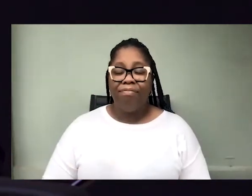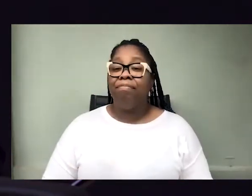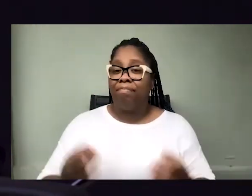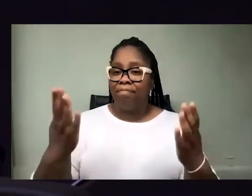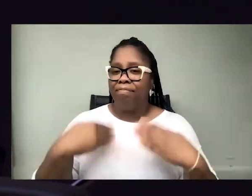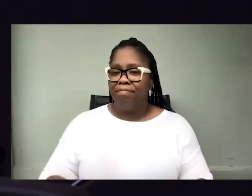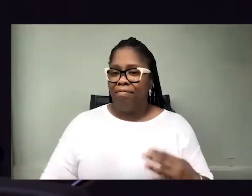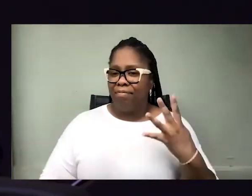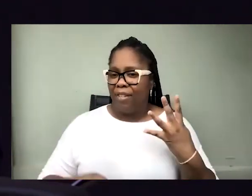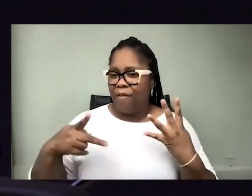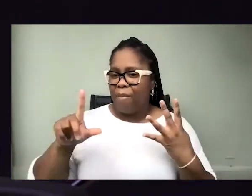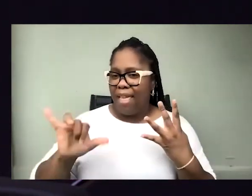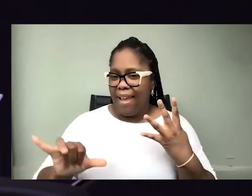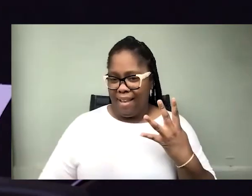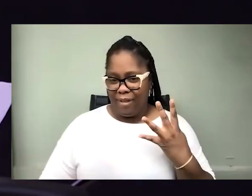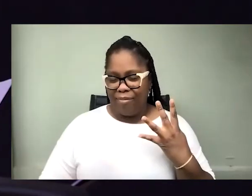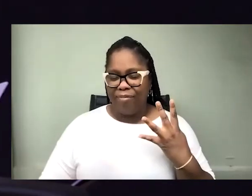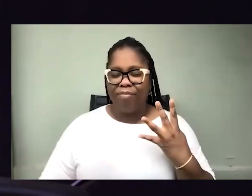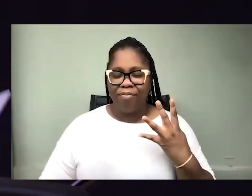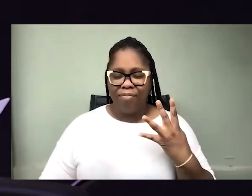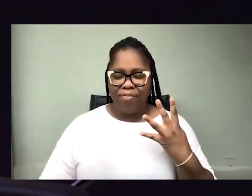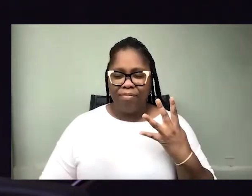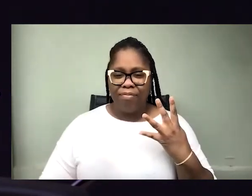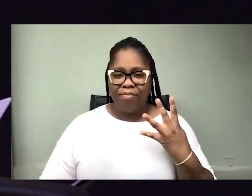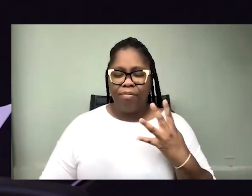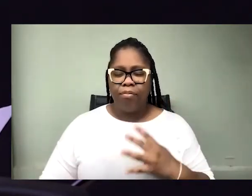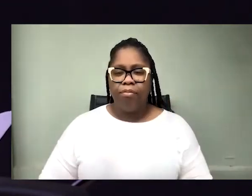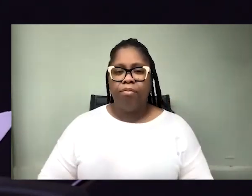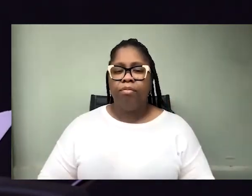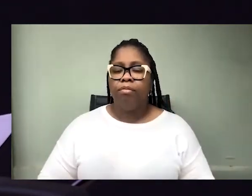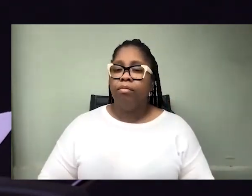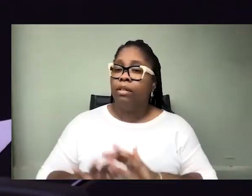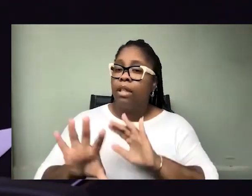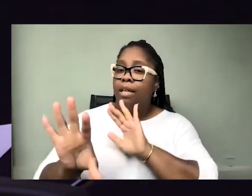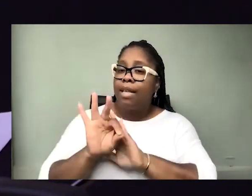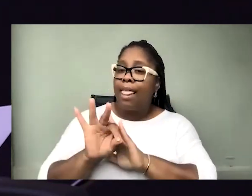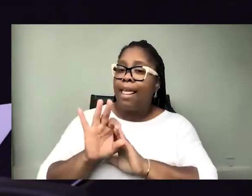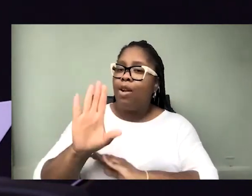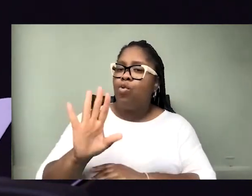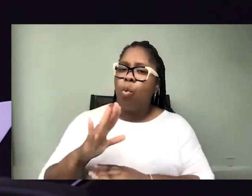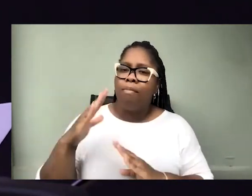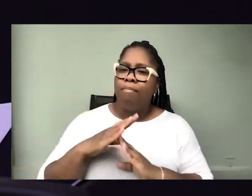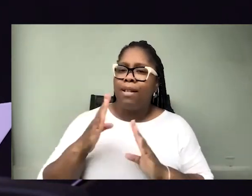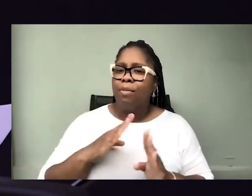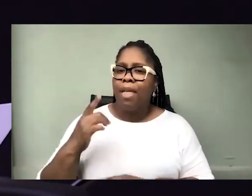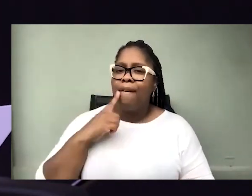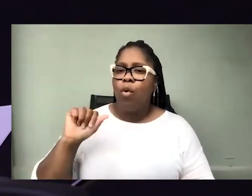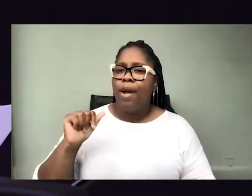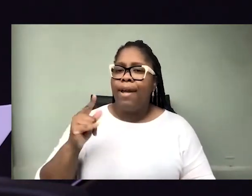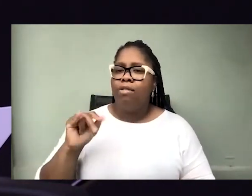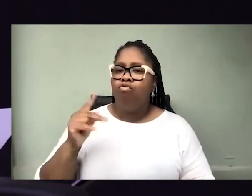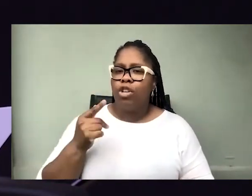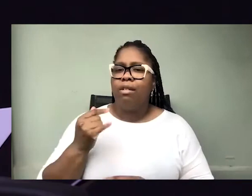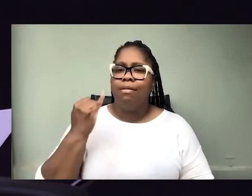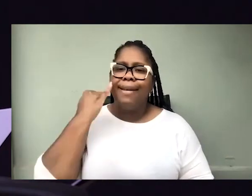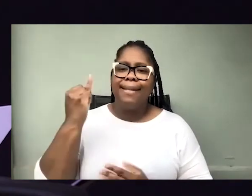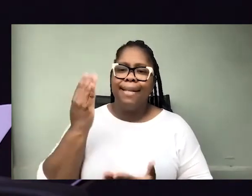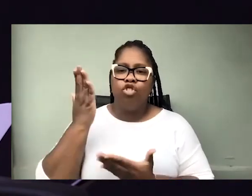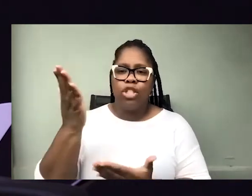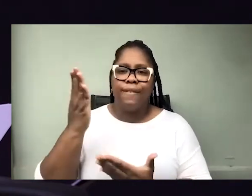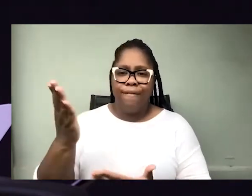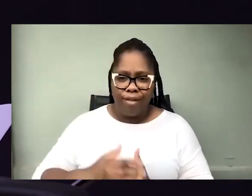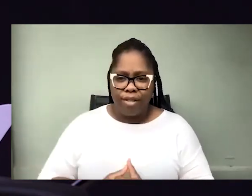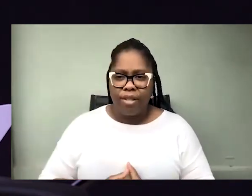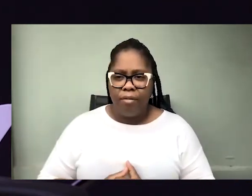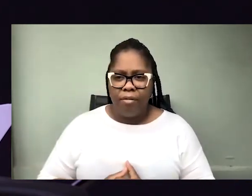Moving on to play number 4. Select your master plan for aging initiatives.